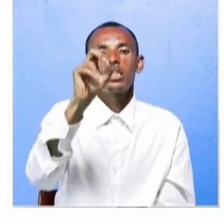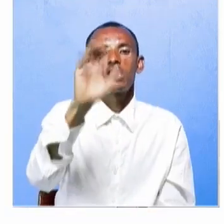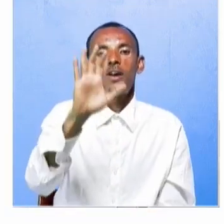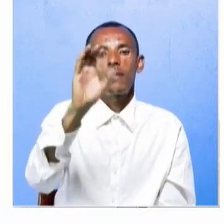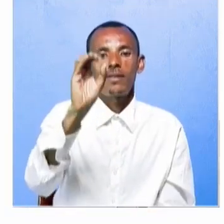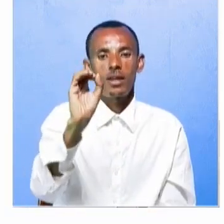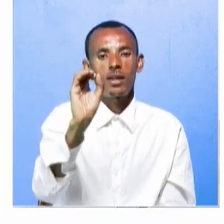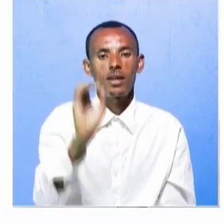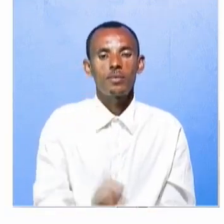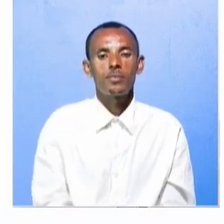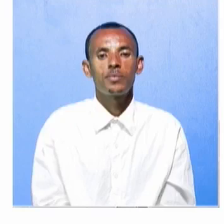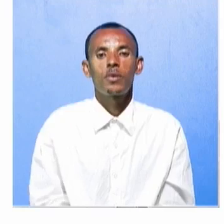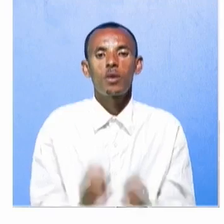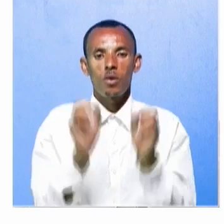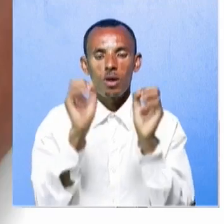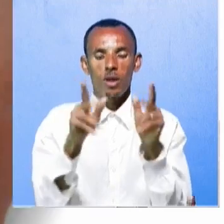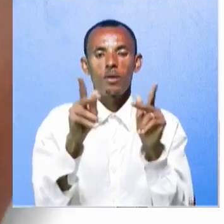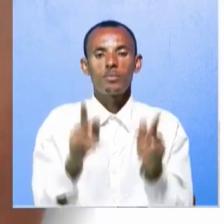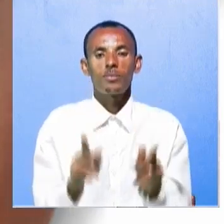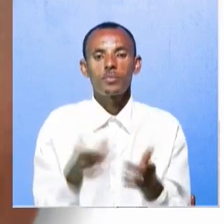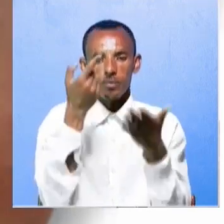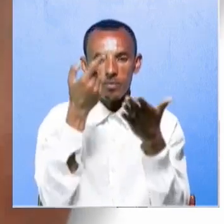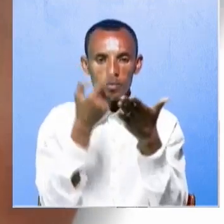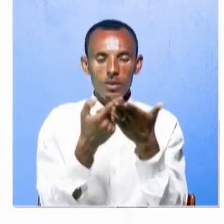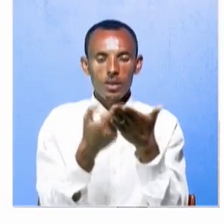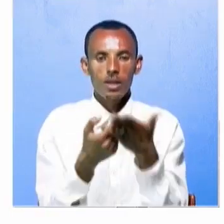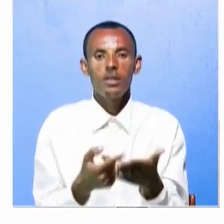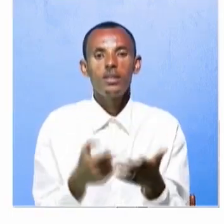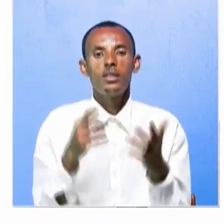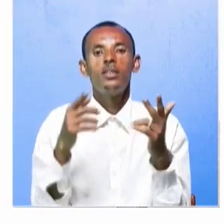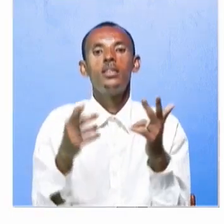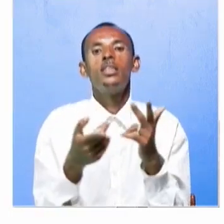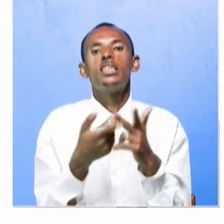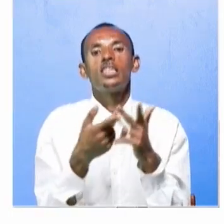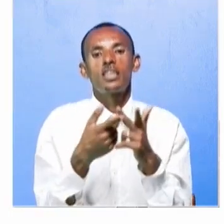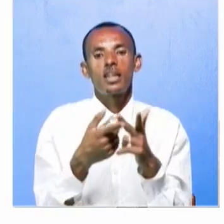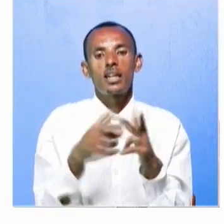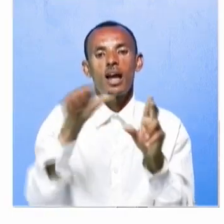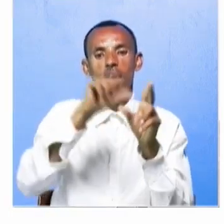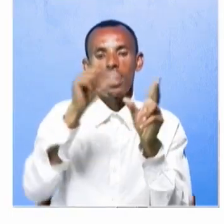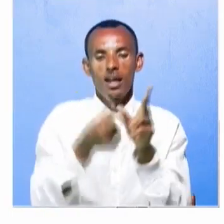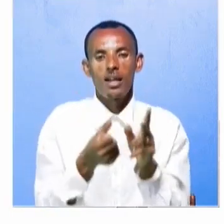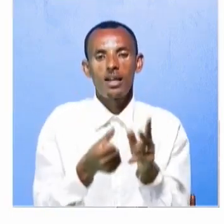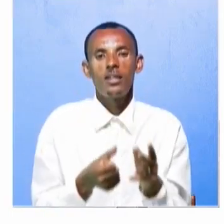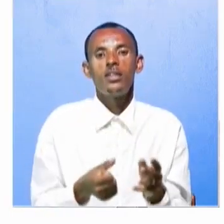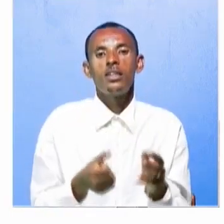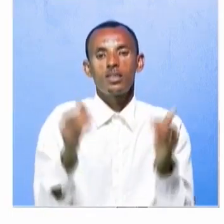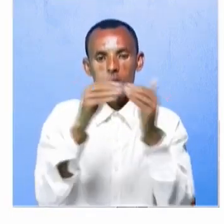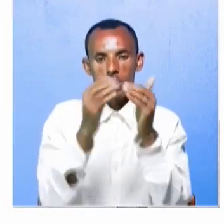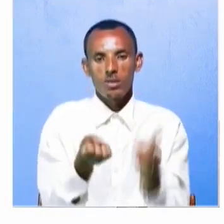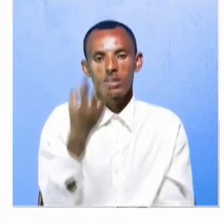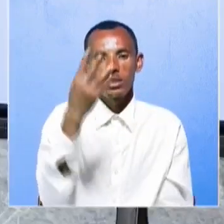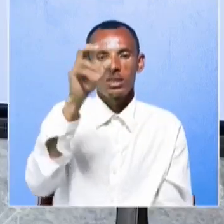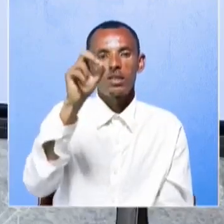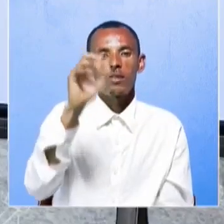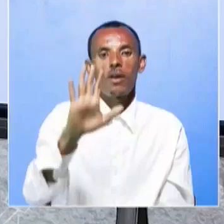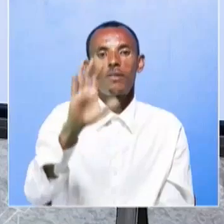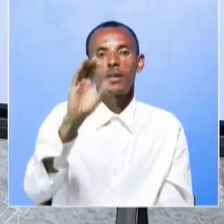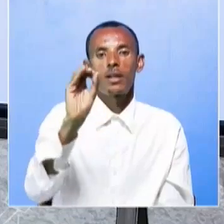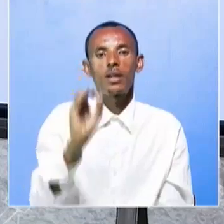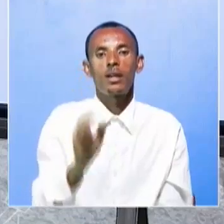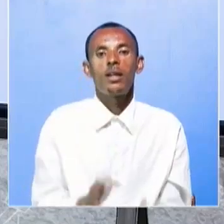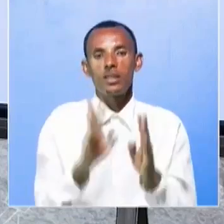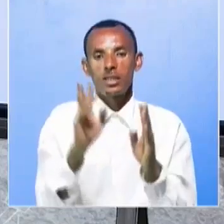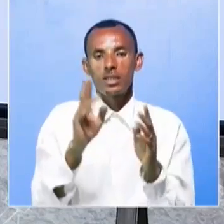degree. Okay, here the third angle in the second triangle is 35 degree. Now let's